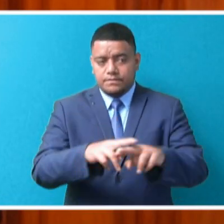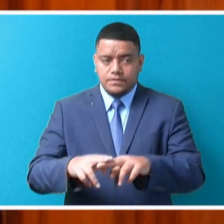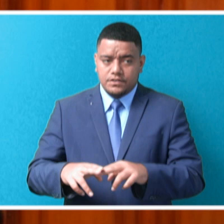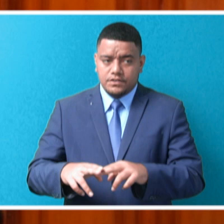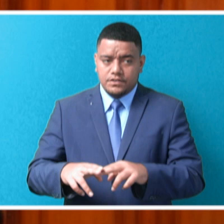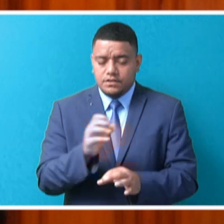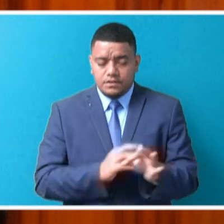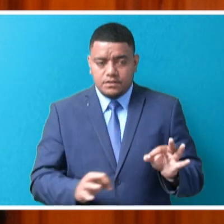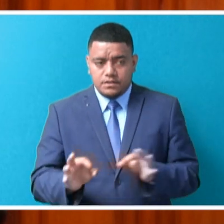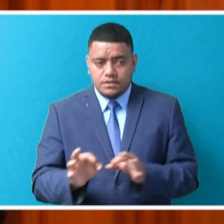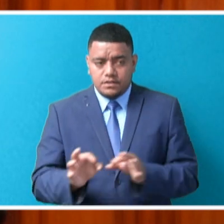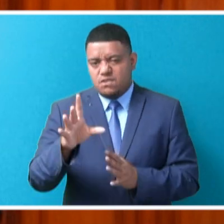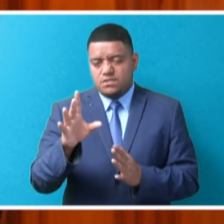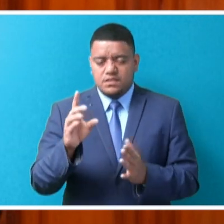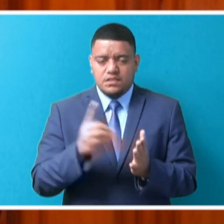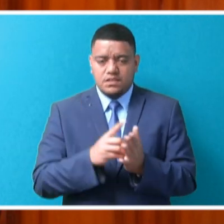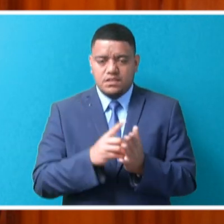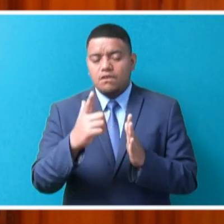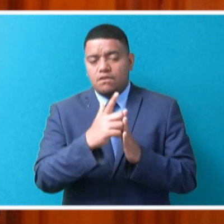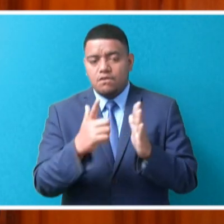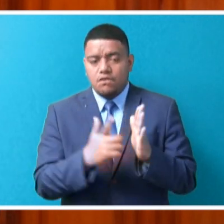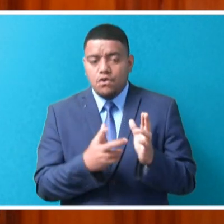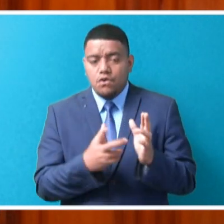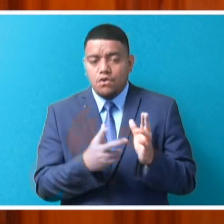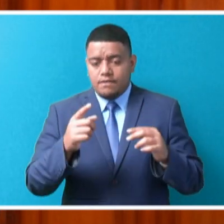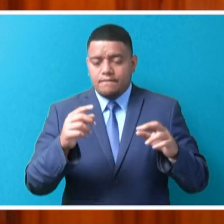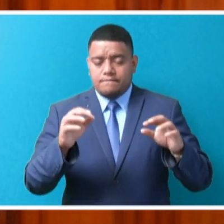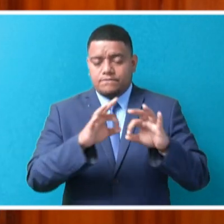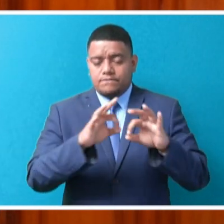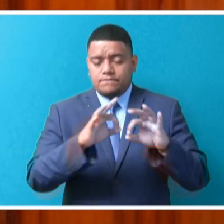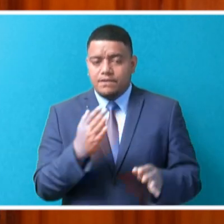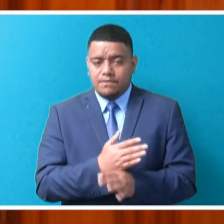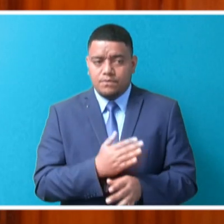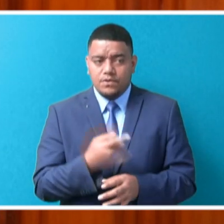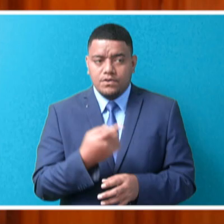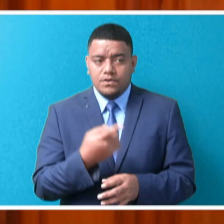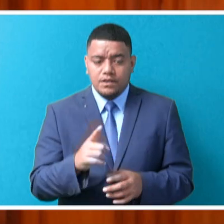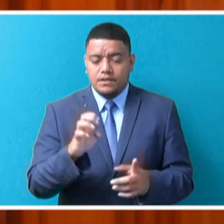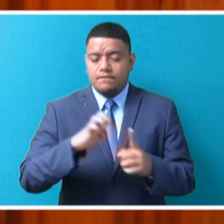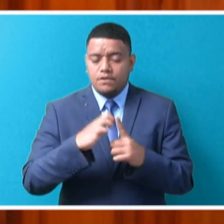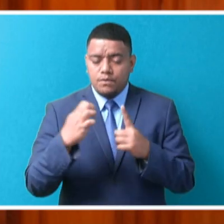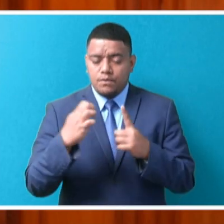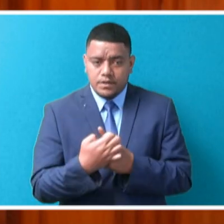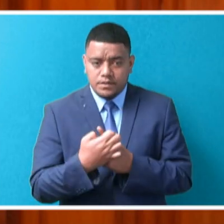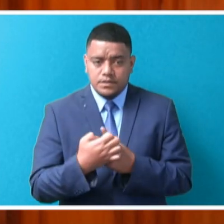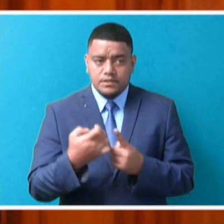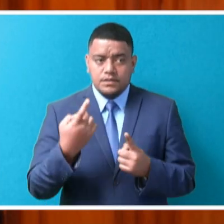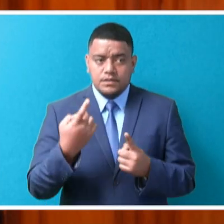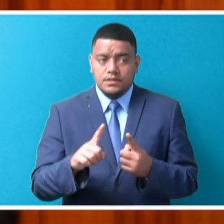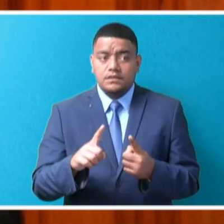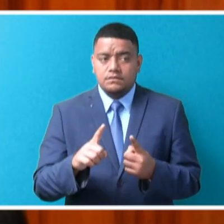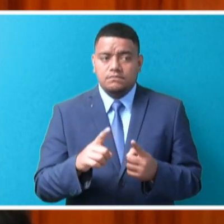replaces outdated regulatory provisions with a framework that reflects contemporary environmental, commercial, and